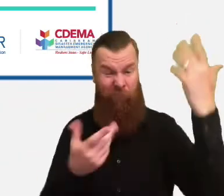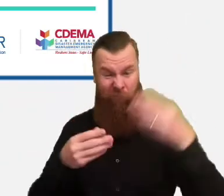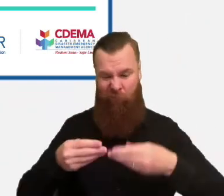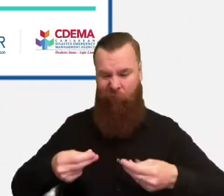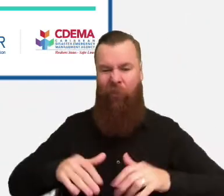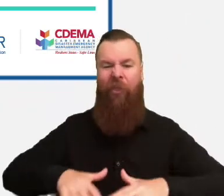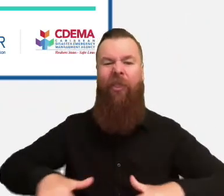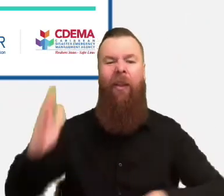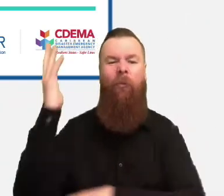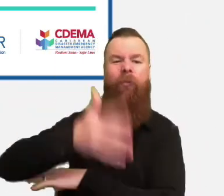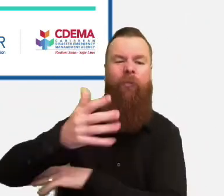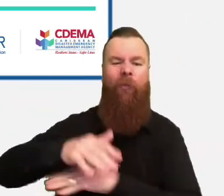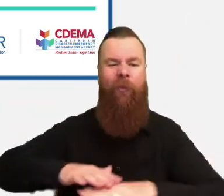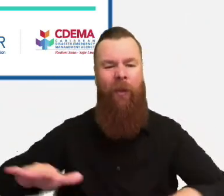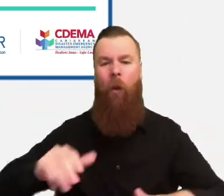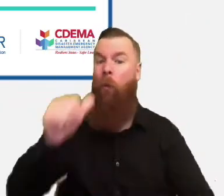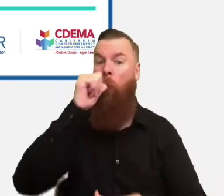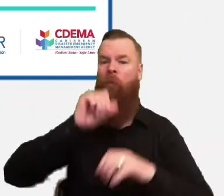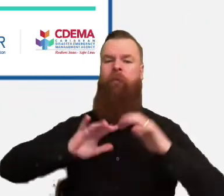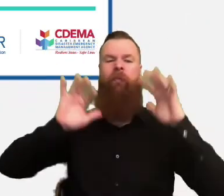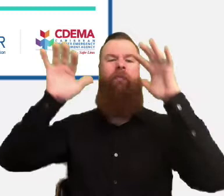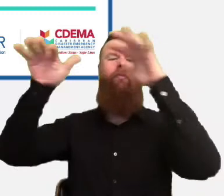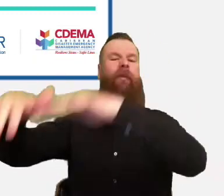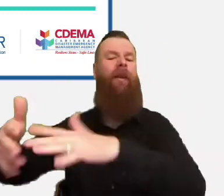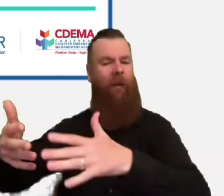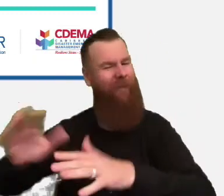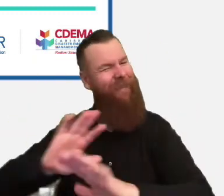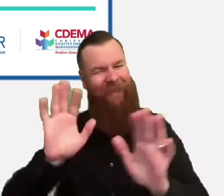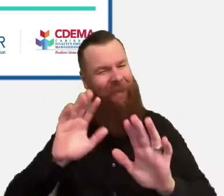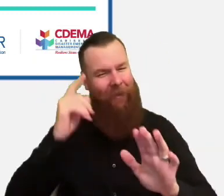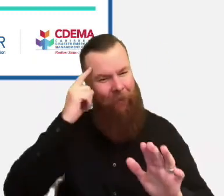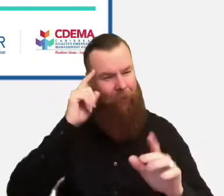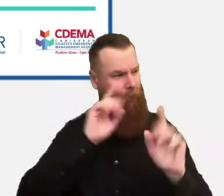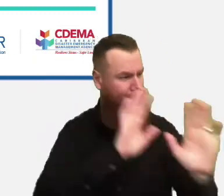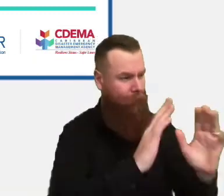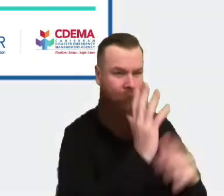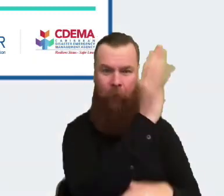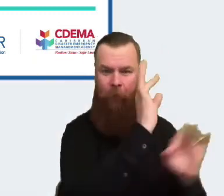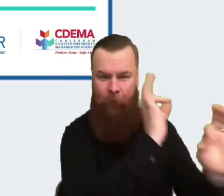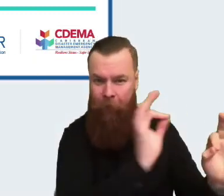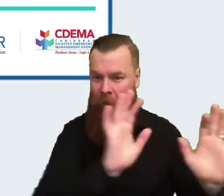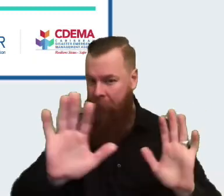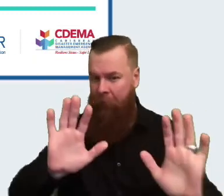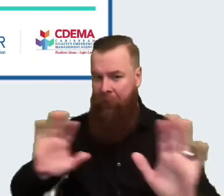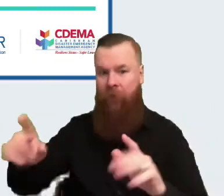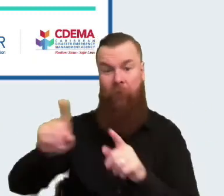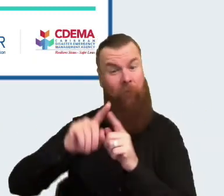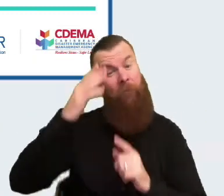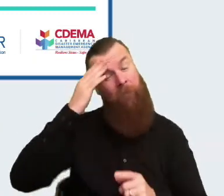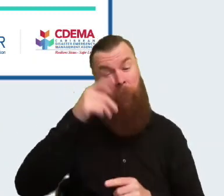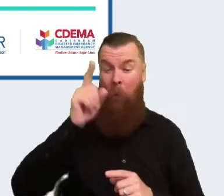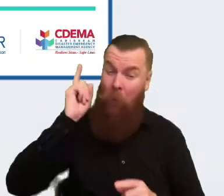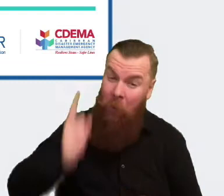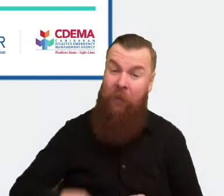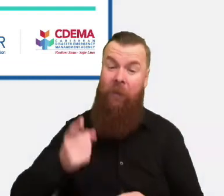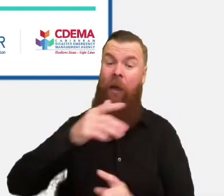environment. So we mustn't allow attacks on the grey infrastructure through so not looking after the natural